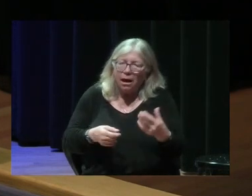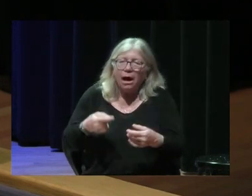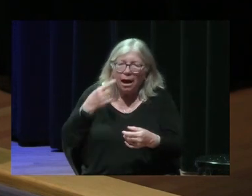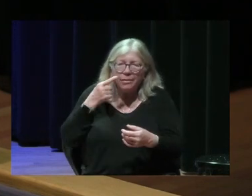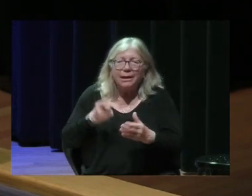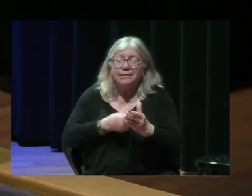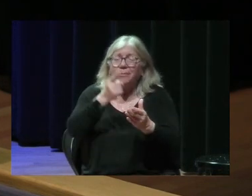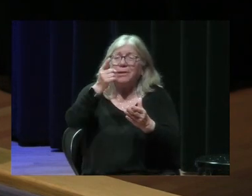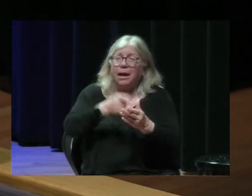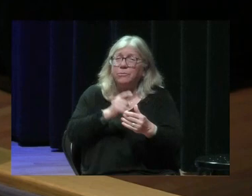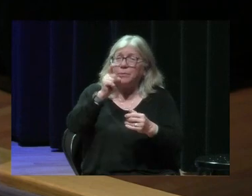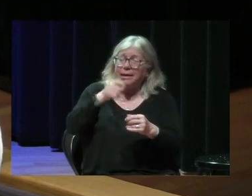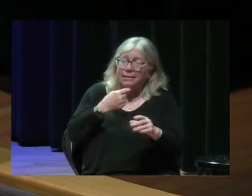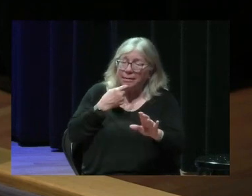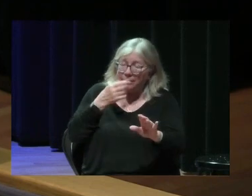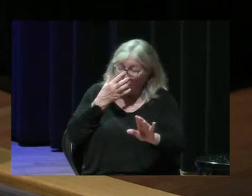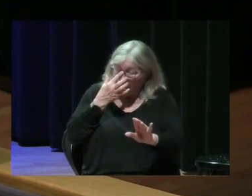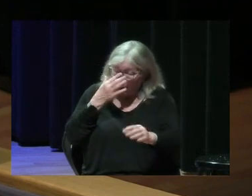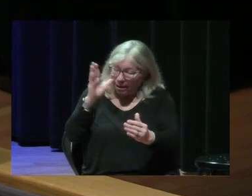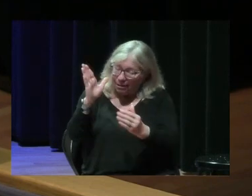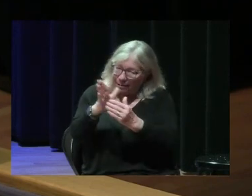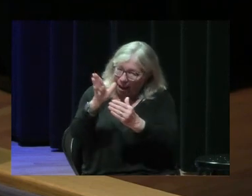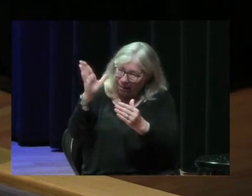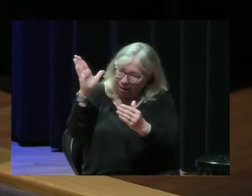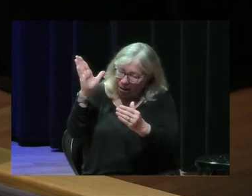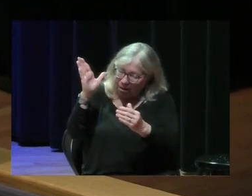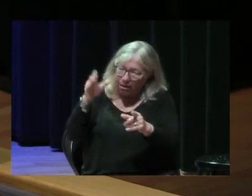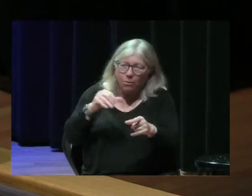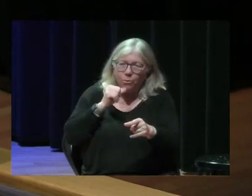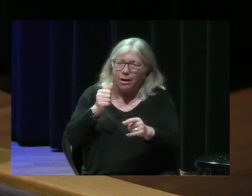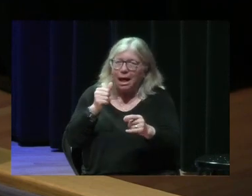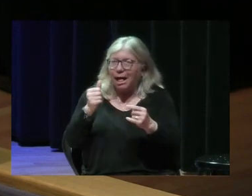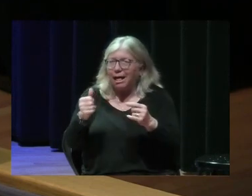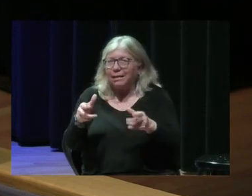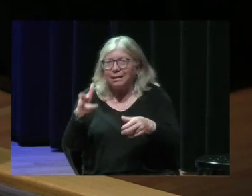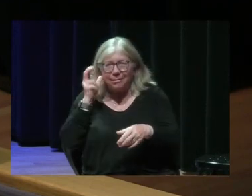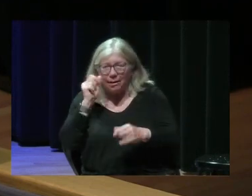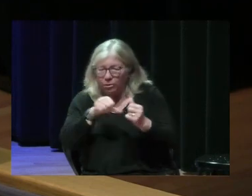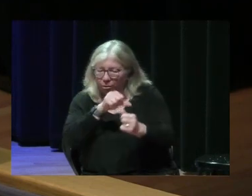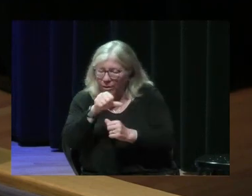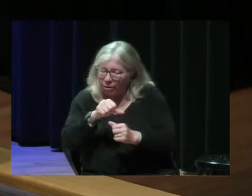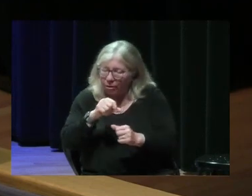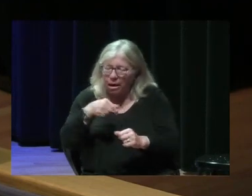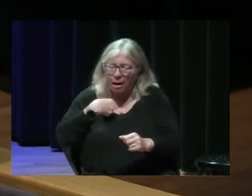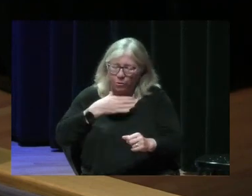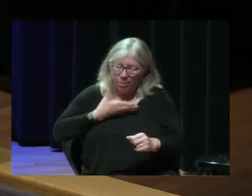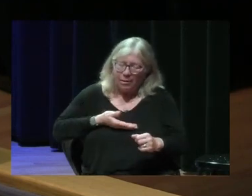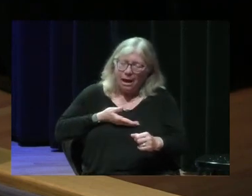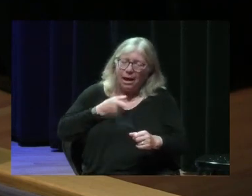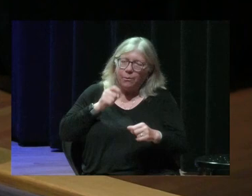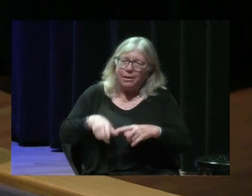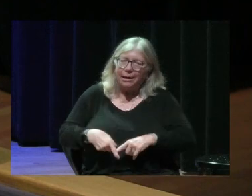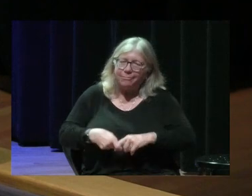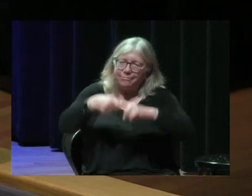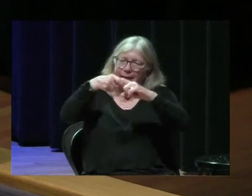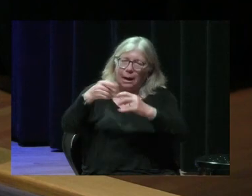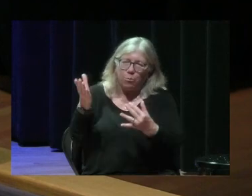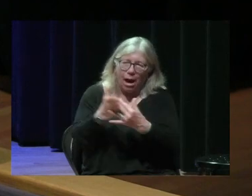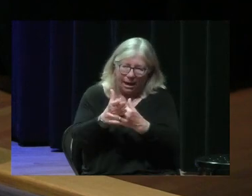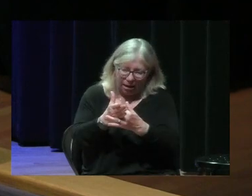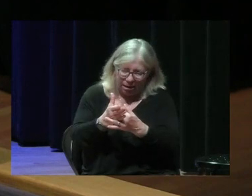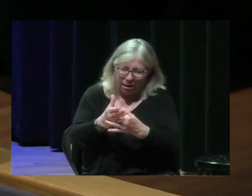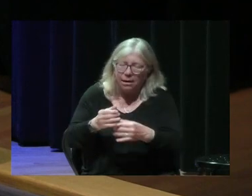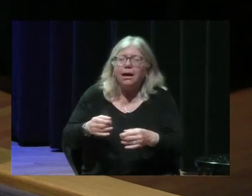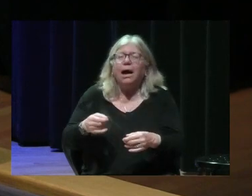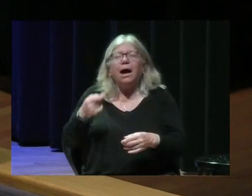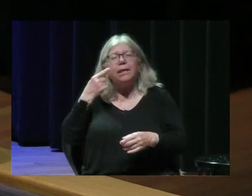are moments where we just have to go, time out. Like, we're not listening to each other. I'm too upset. Let's take a break. I think